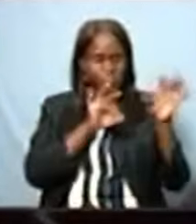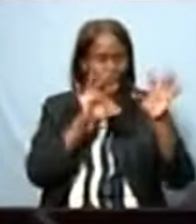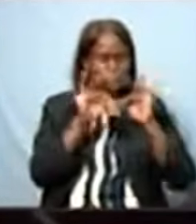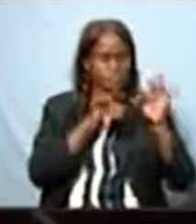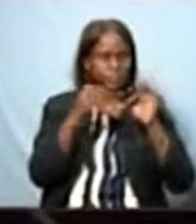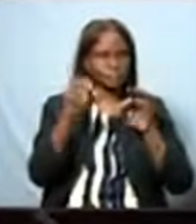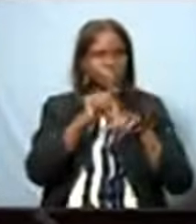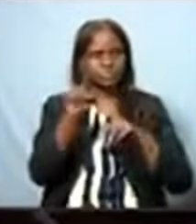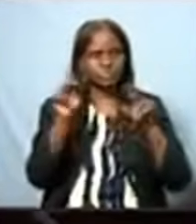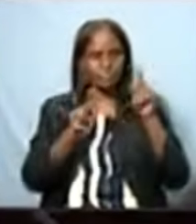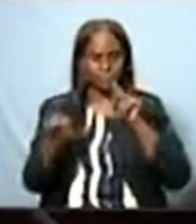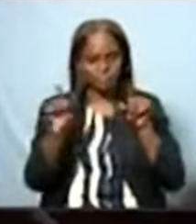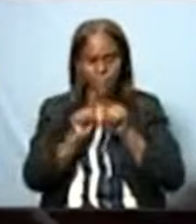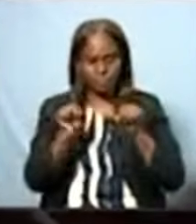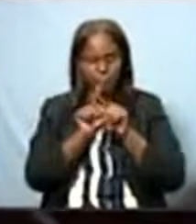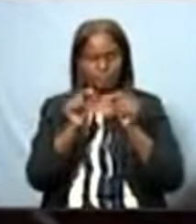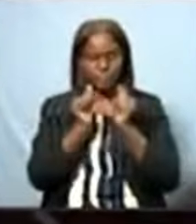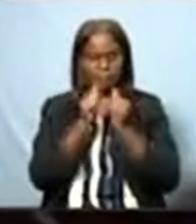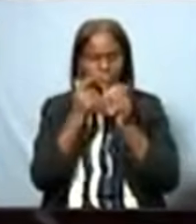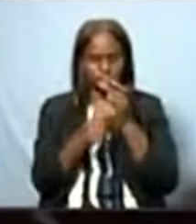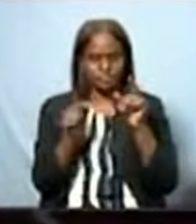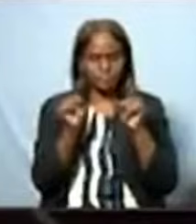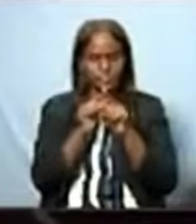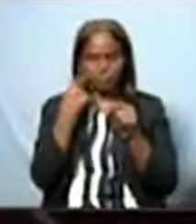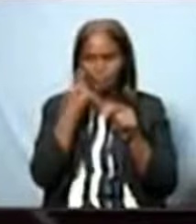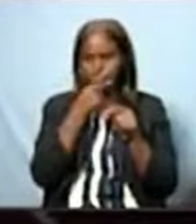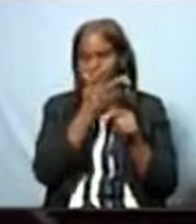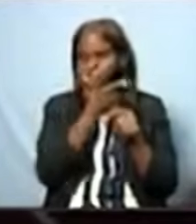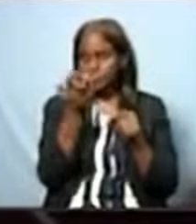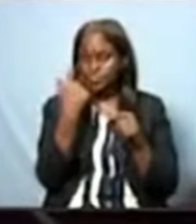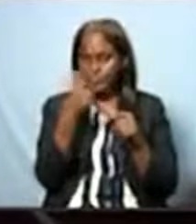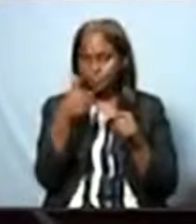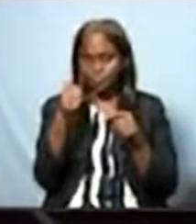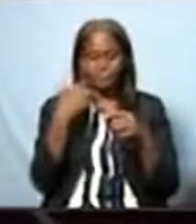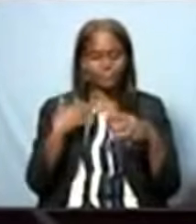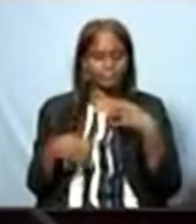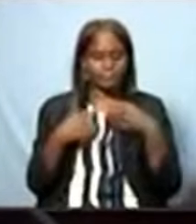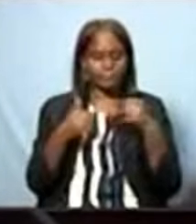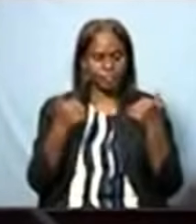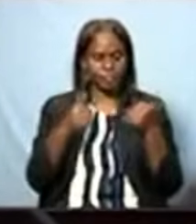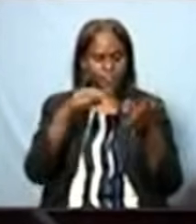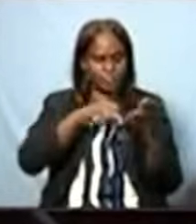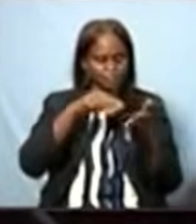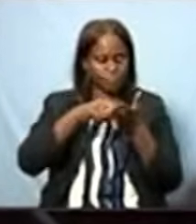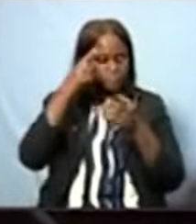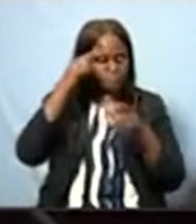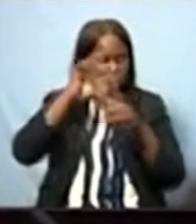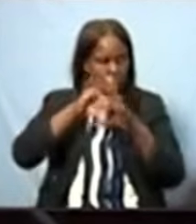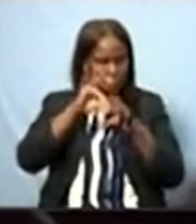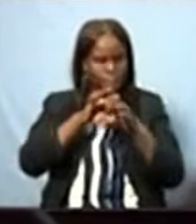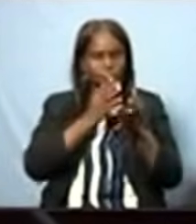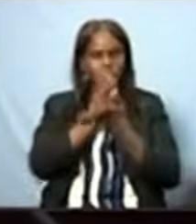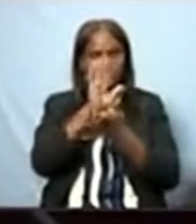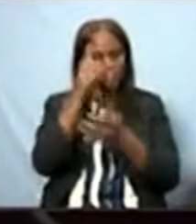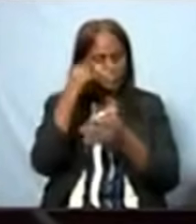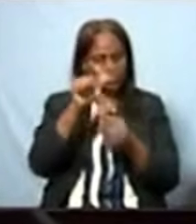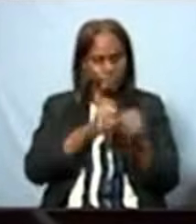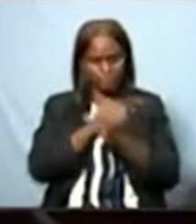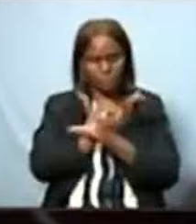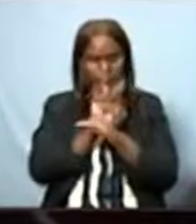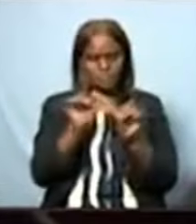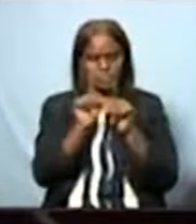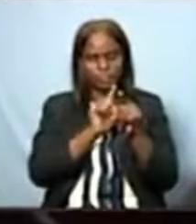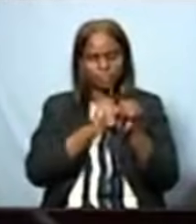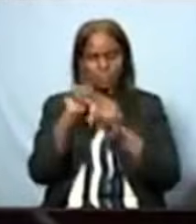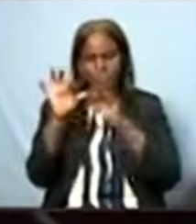choices of the people, as well as those that may desire. standing for elections is a right for every Zambian,